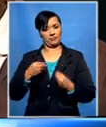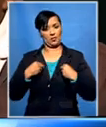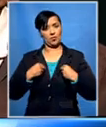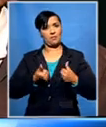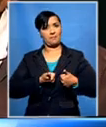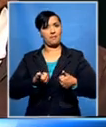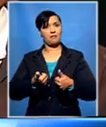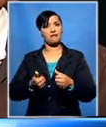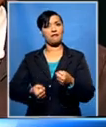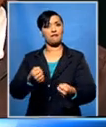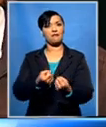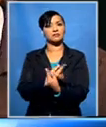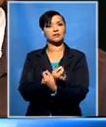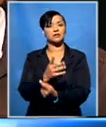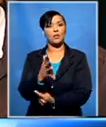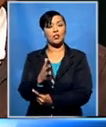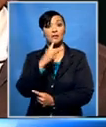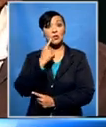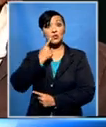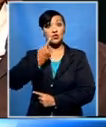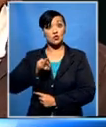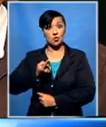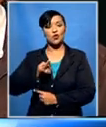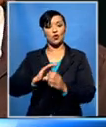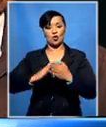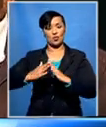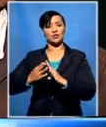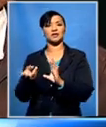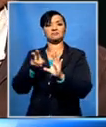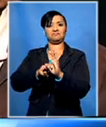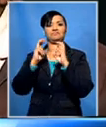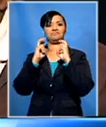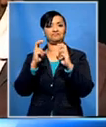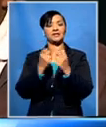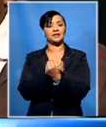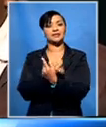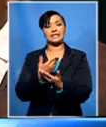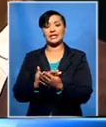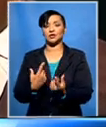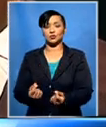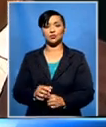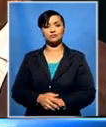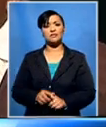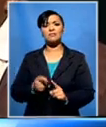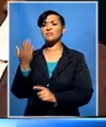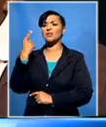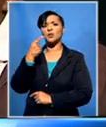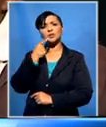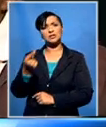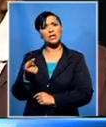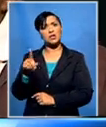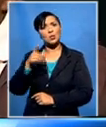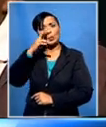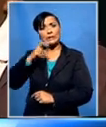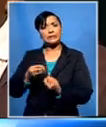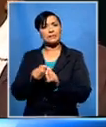back, and the fact that tomorrow we'll be ferrying our community, because our priority is our community, our commuters. But you said earlier there's also something that you